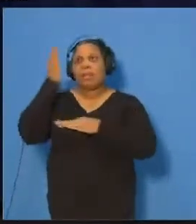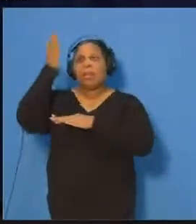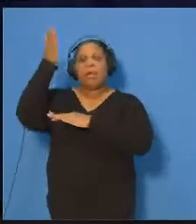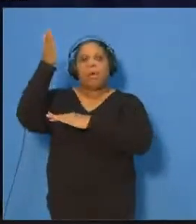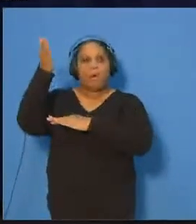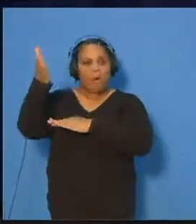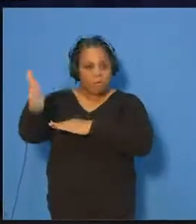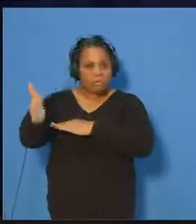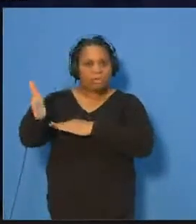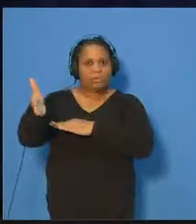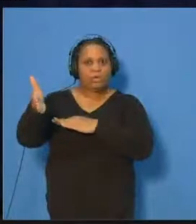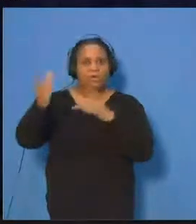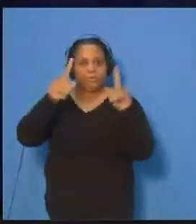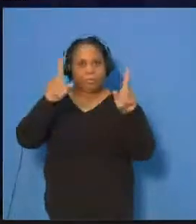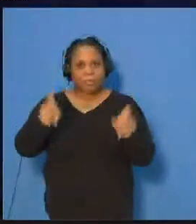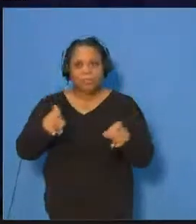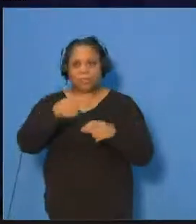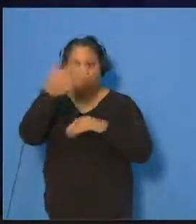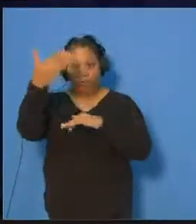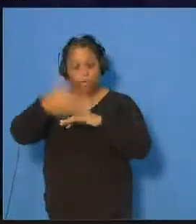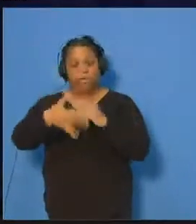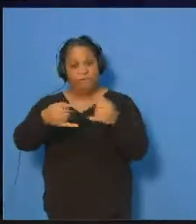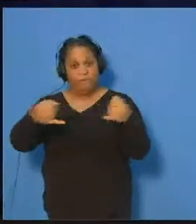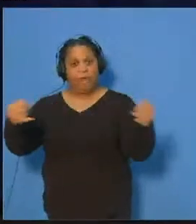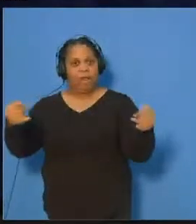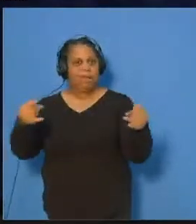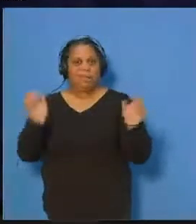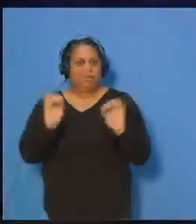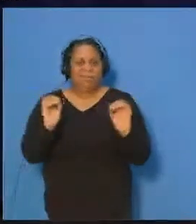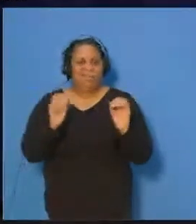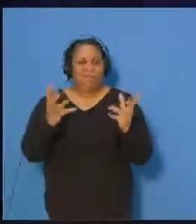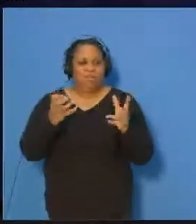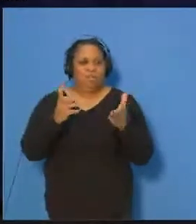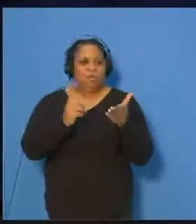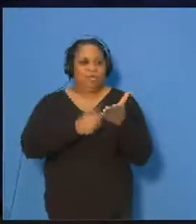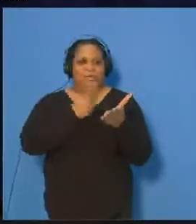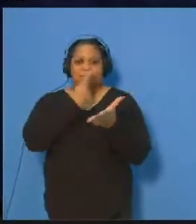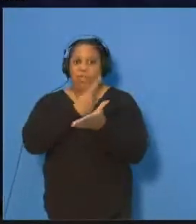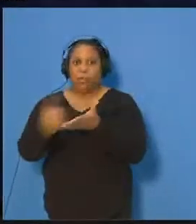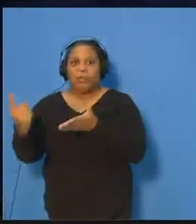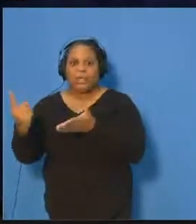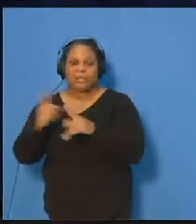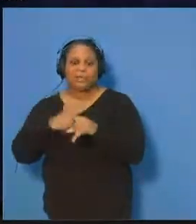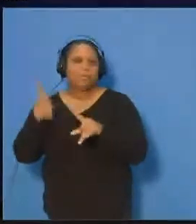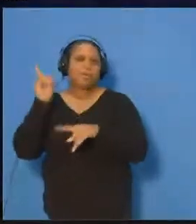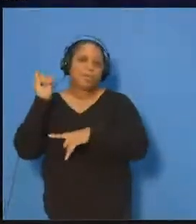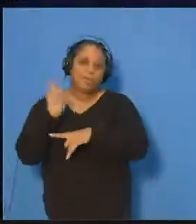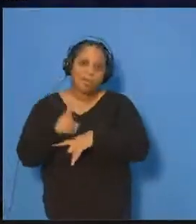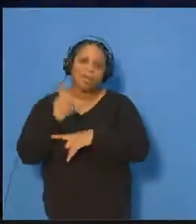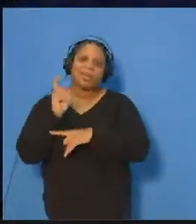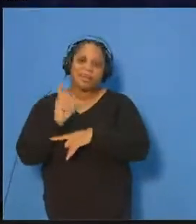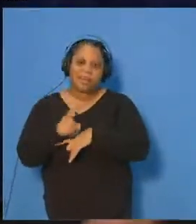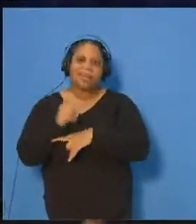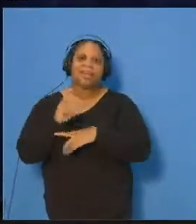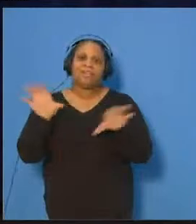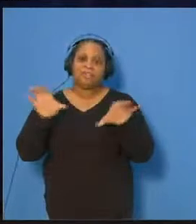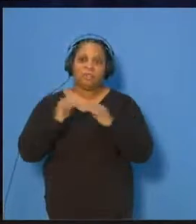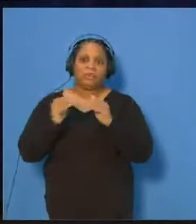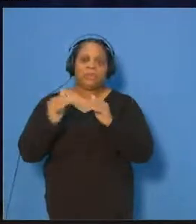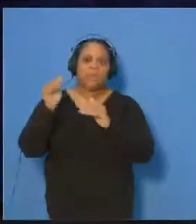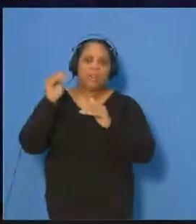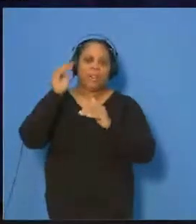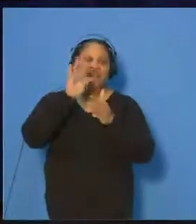testing strategy for those persons who are on the front line. No one wants to be tested once a week, but there's going to have to be a need to do some level